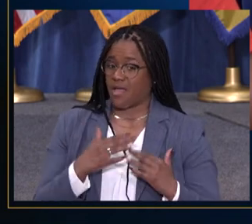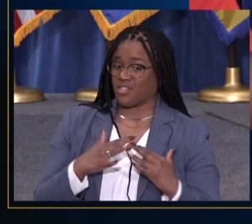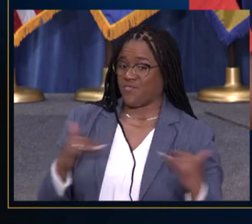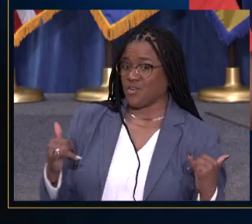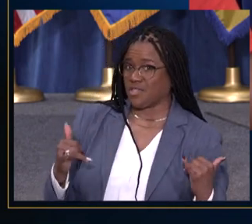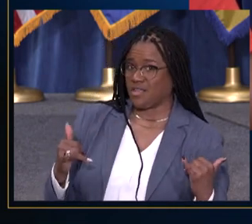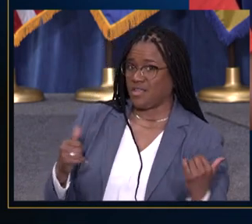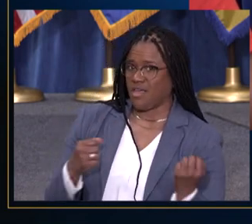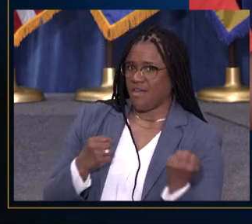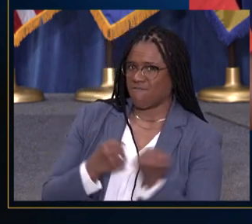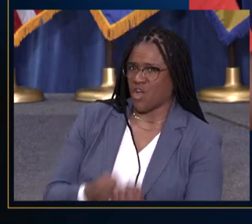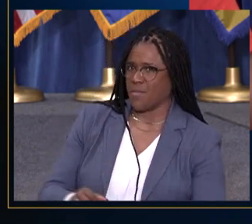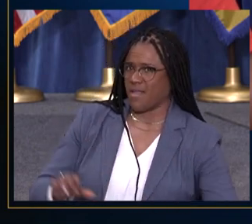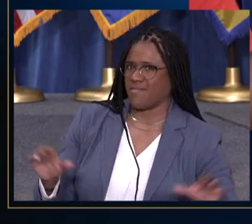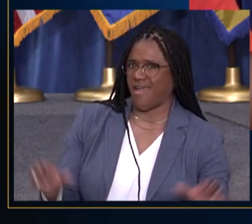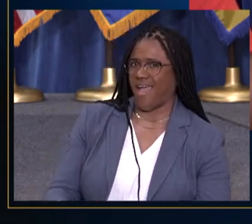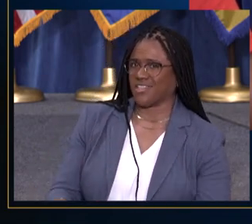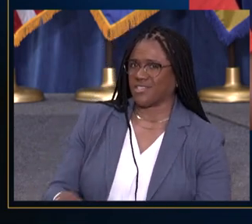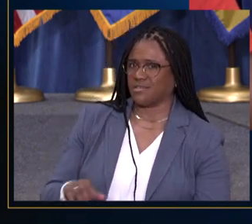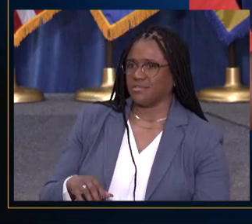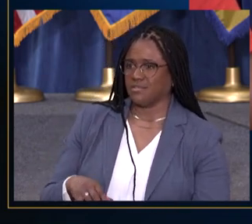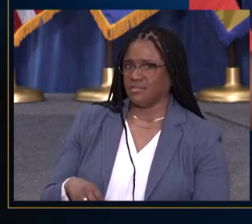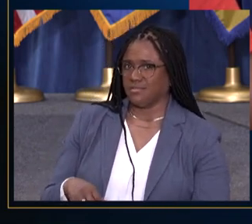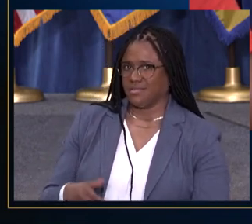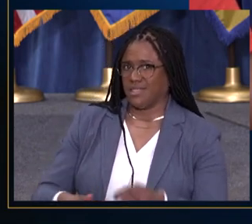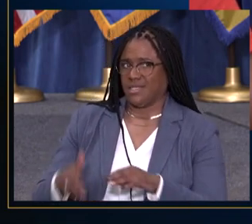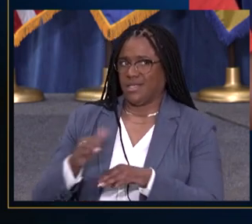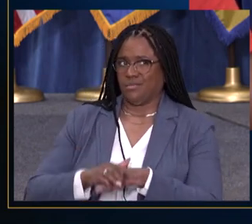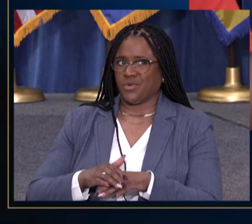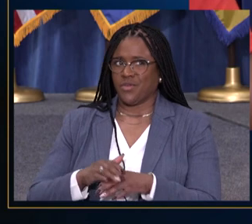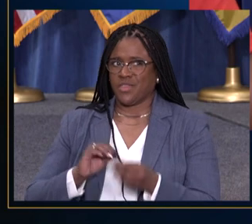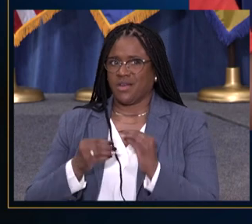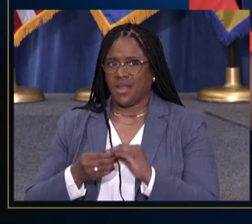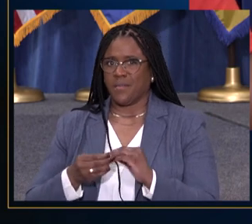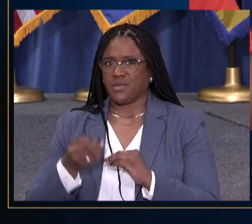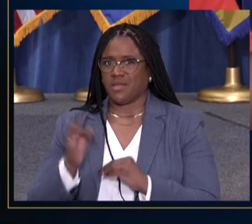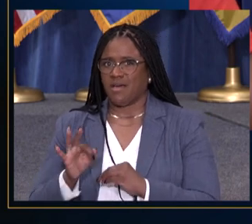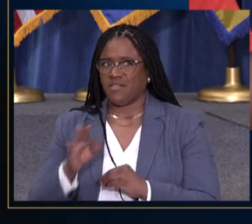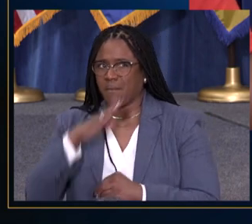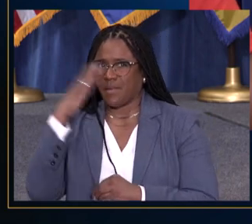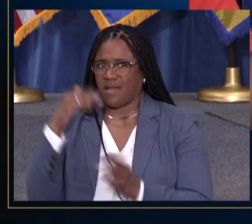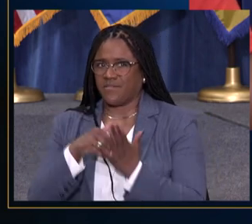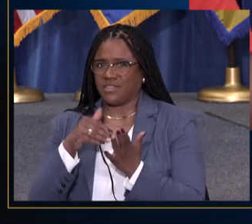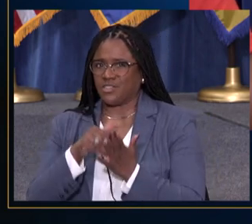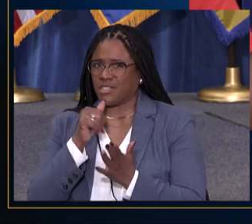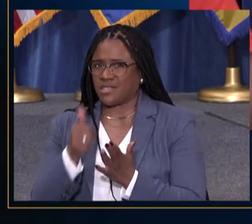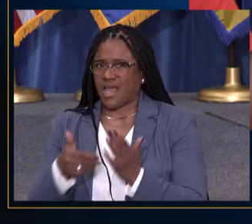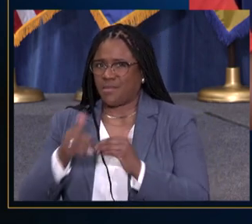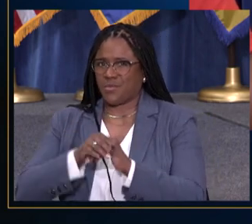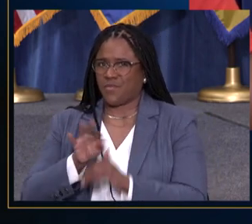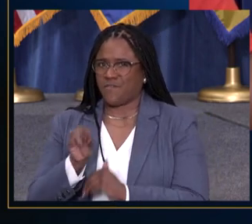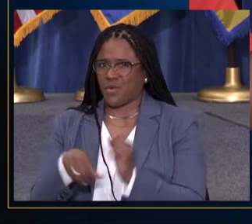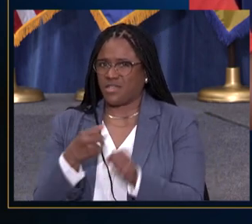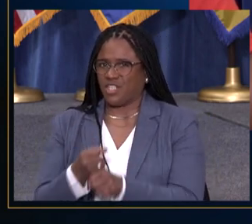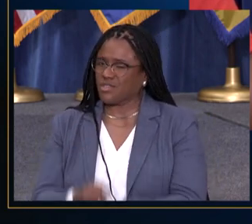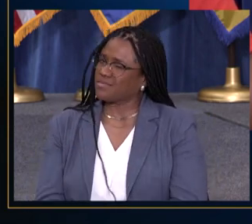affirmative action plans and we didn't improve the numbers of Black physicians in 40 years. So I'm